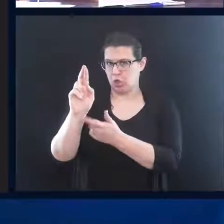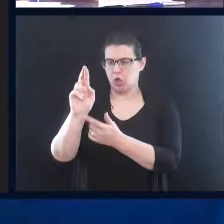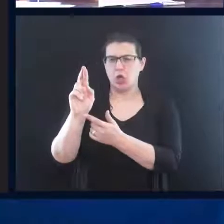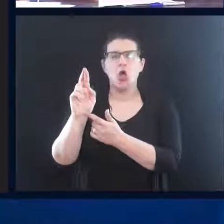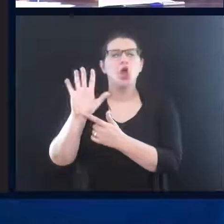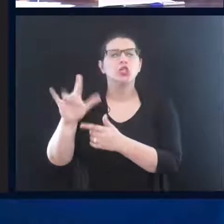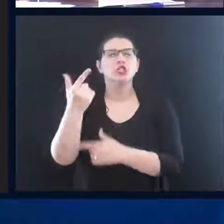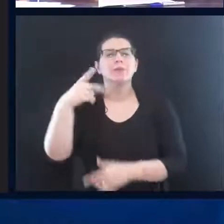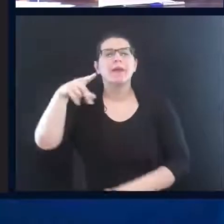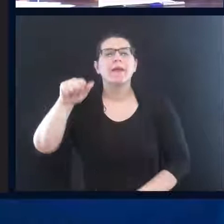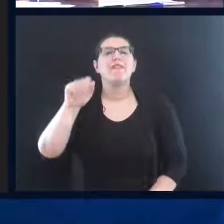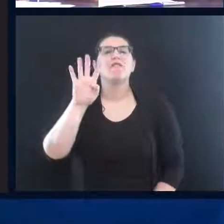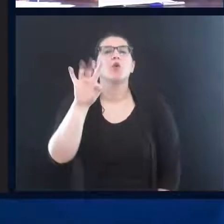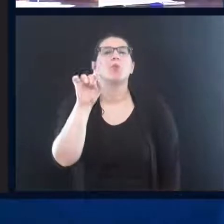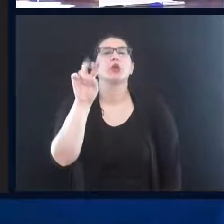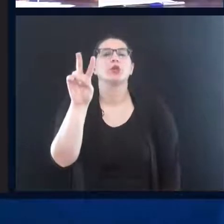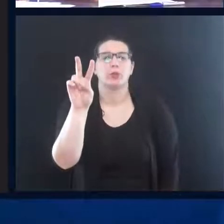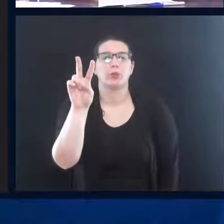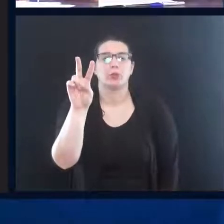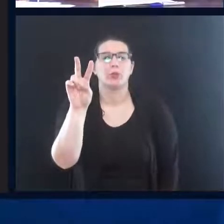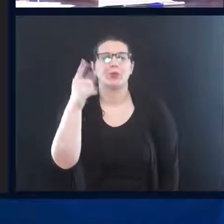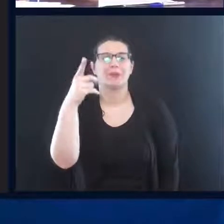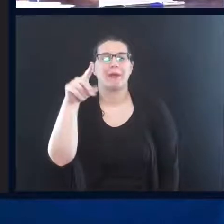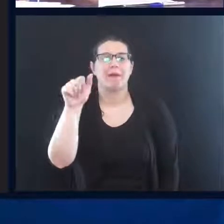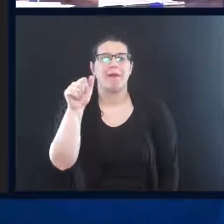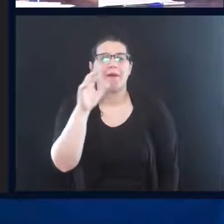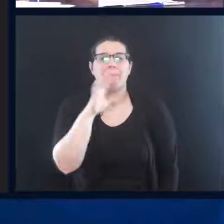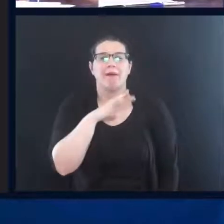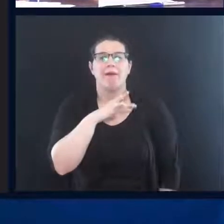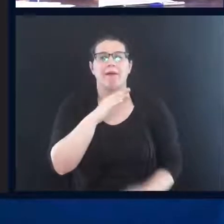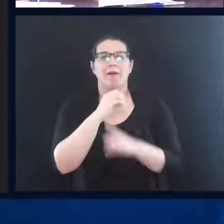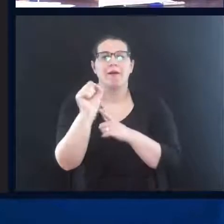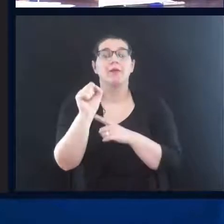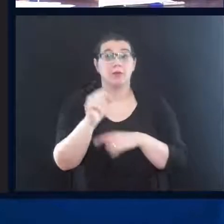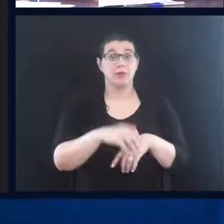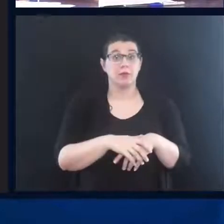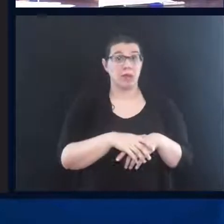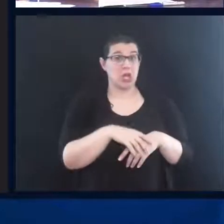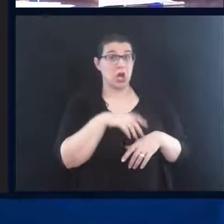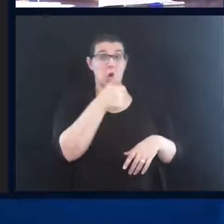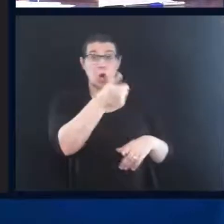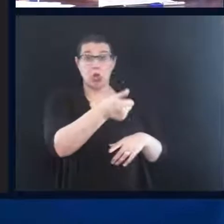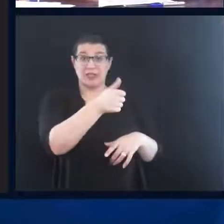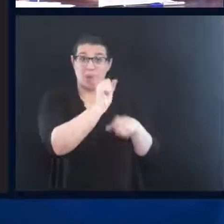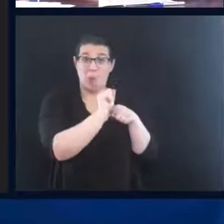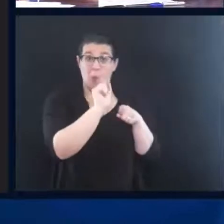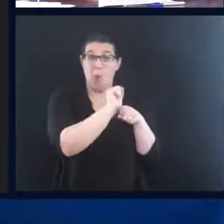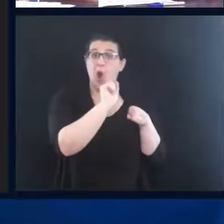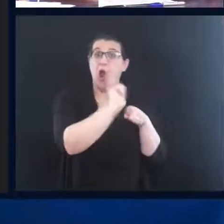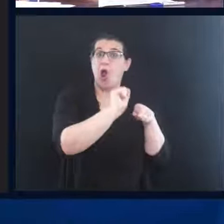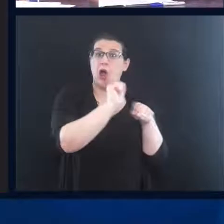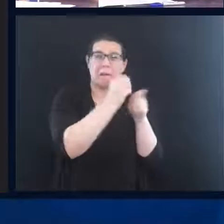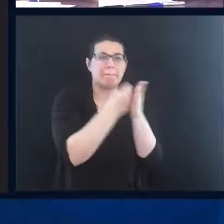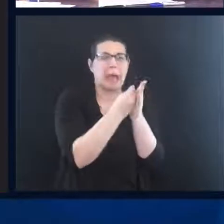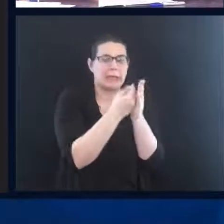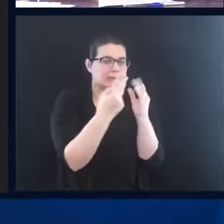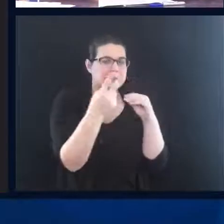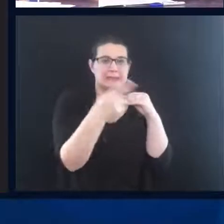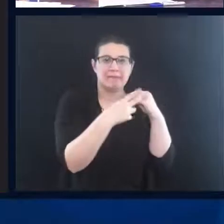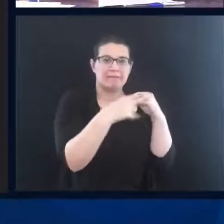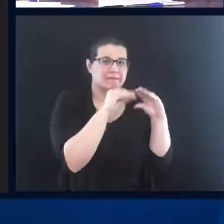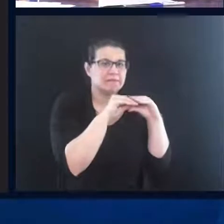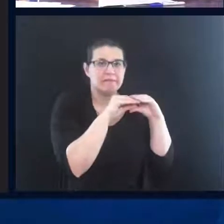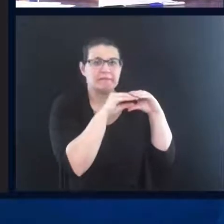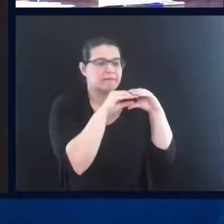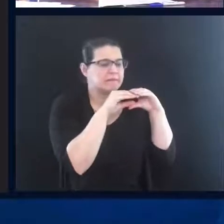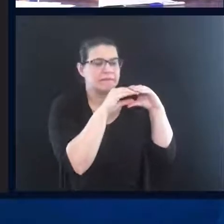average. And Libby, from what I understand, was working a job, saving money, trying to forecast and